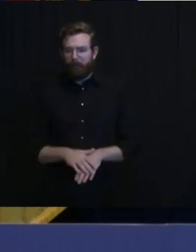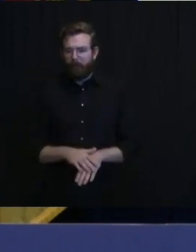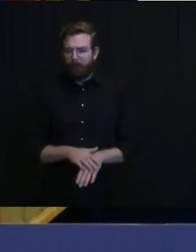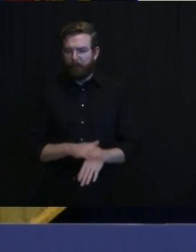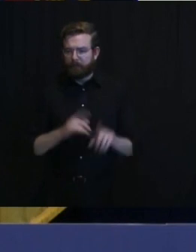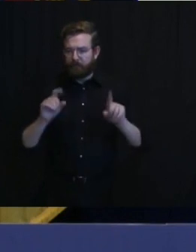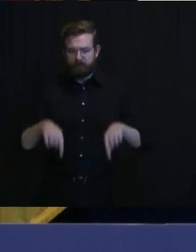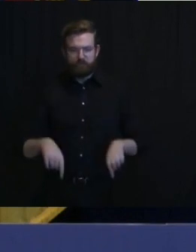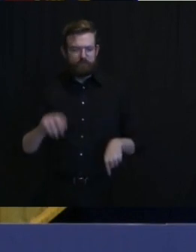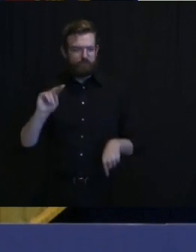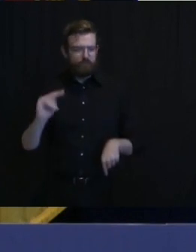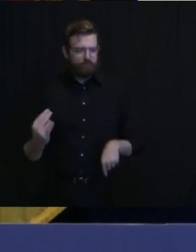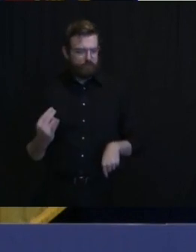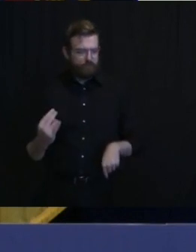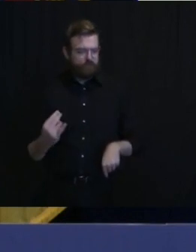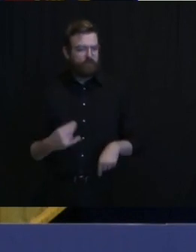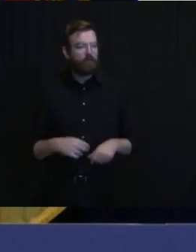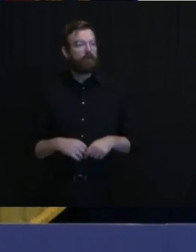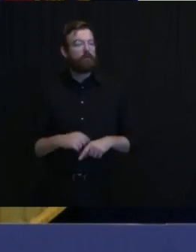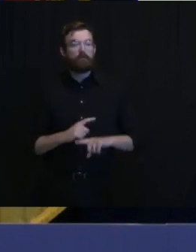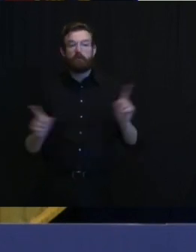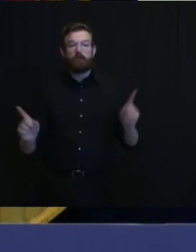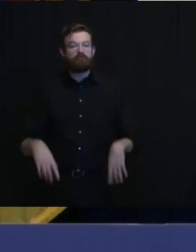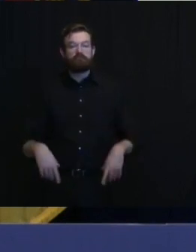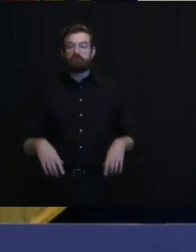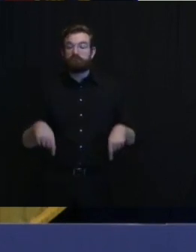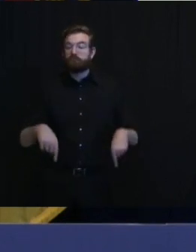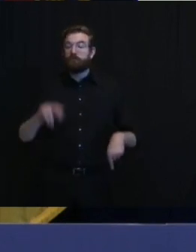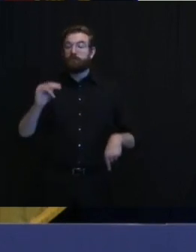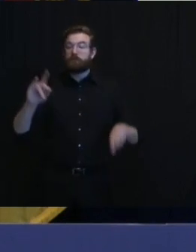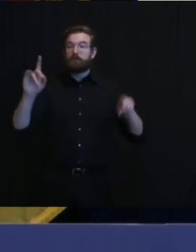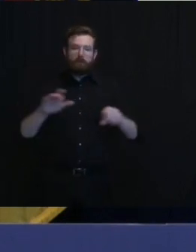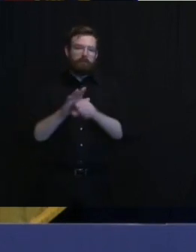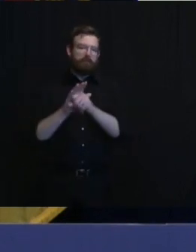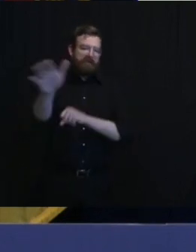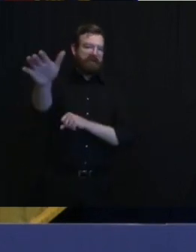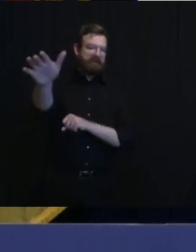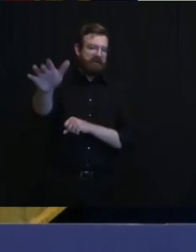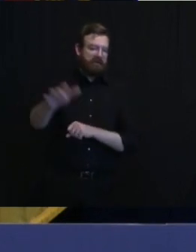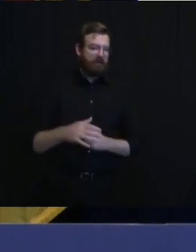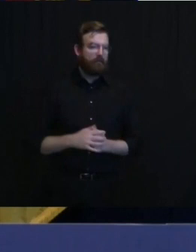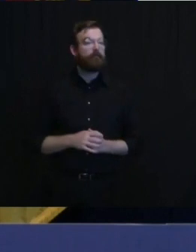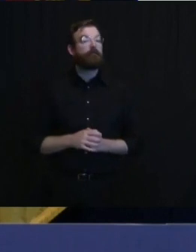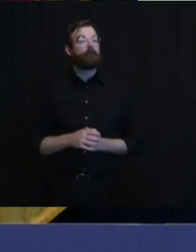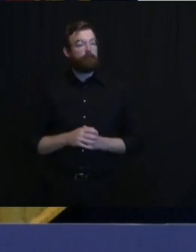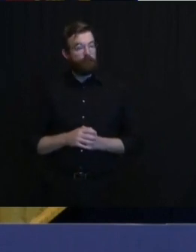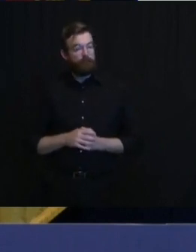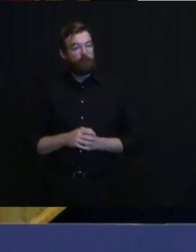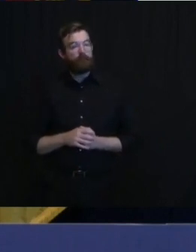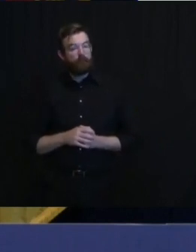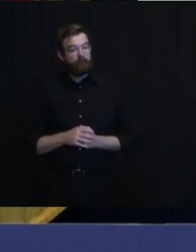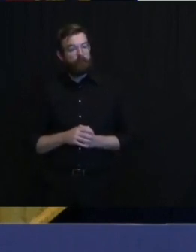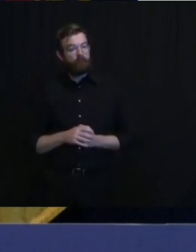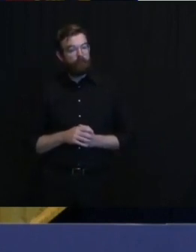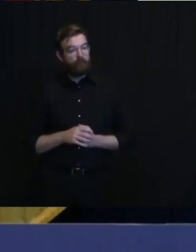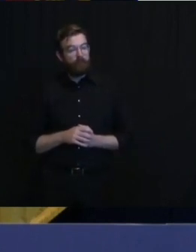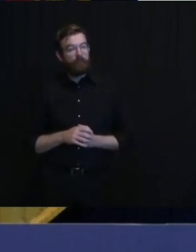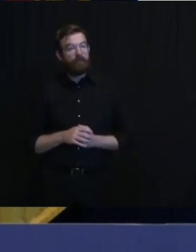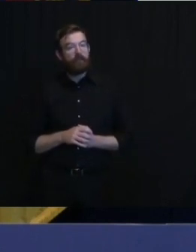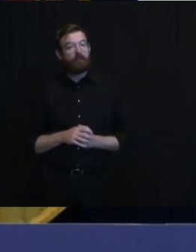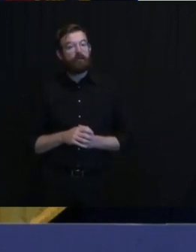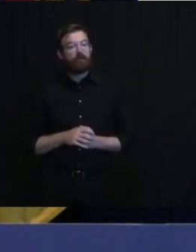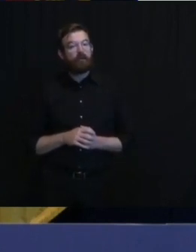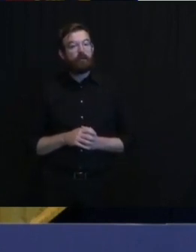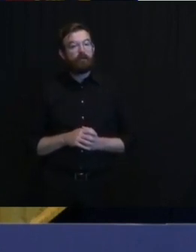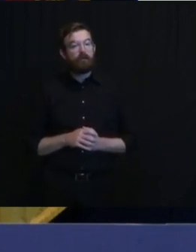capacity and you have any reason to think you've been exposed, you've been in a hot spot, you're symptomatic,